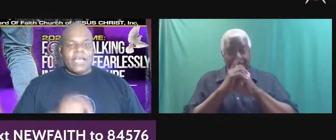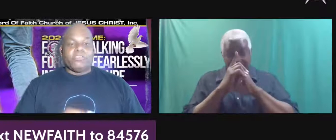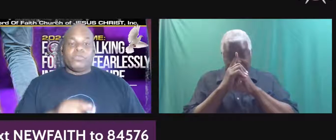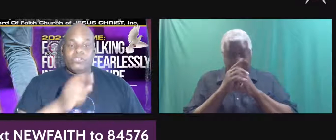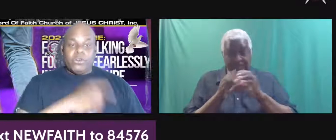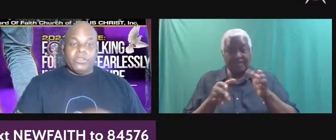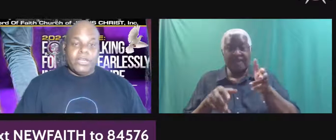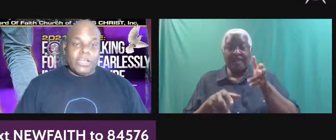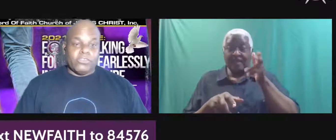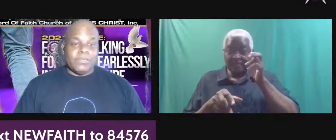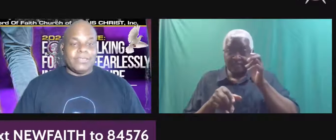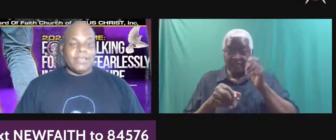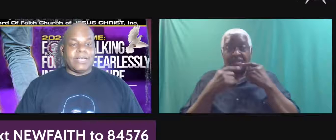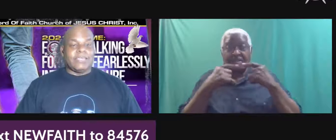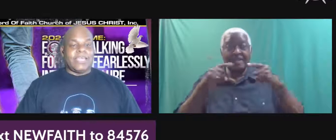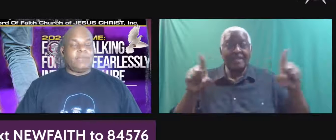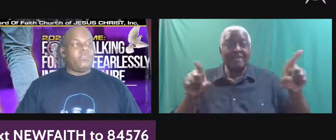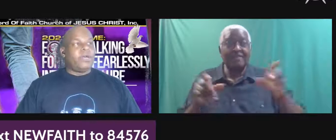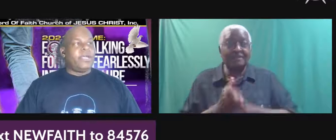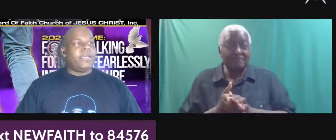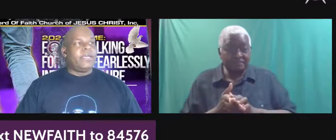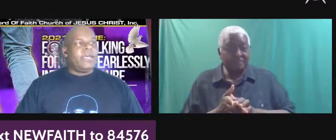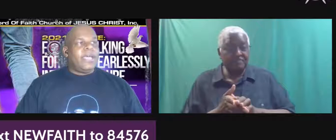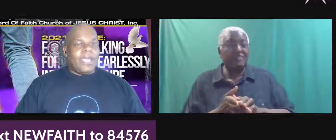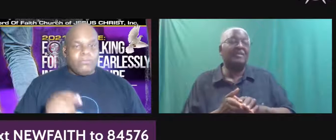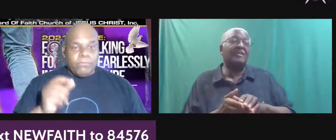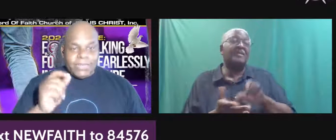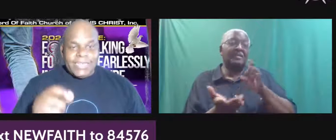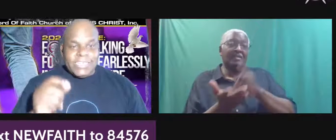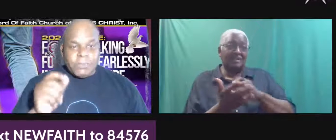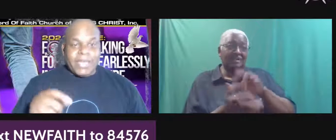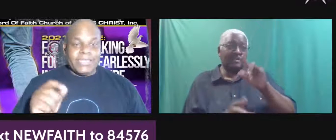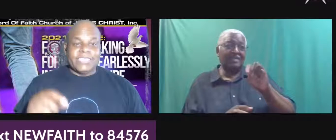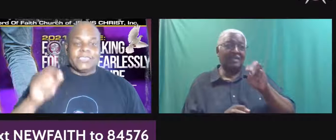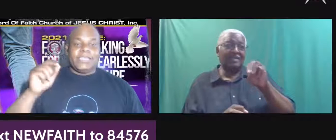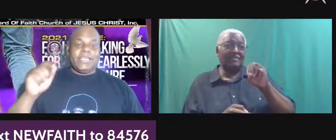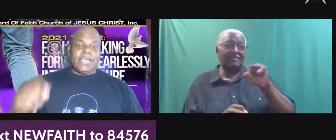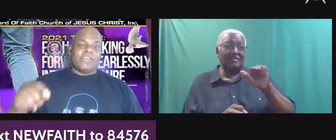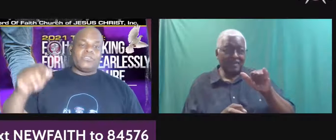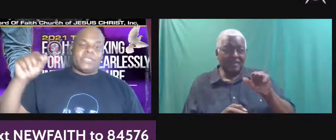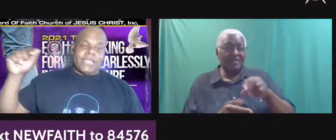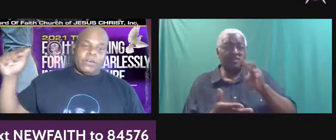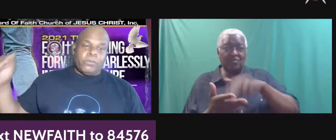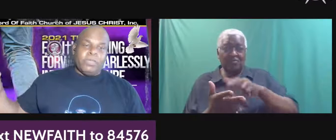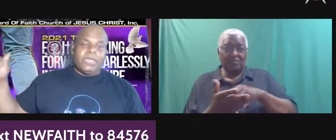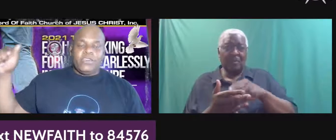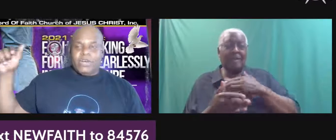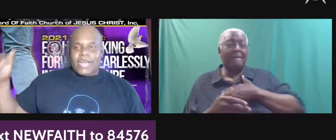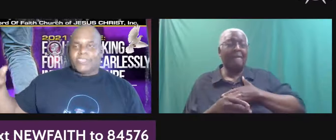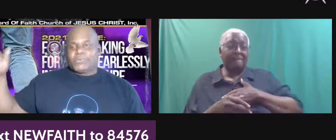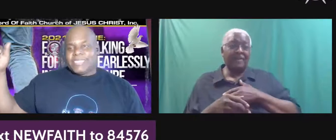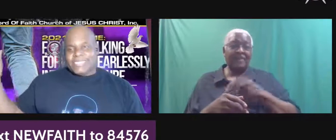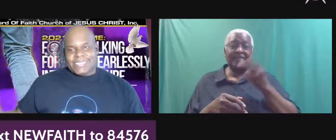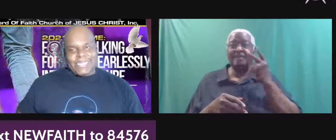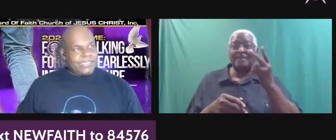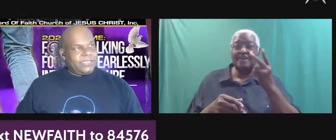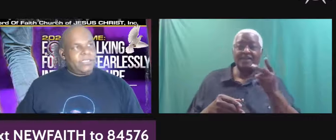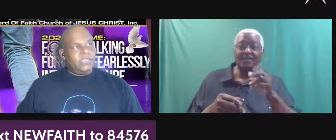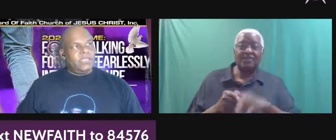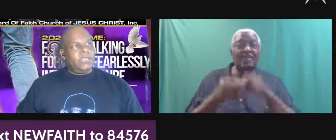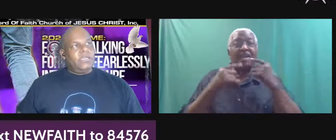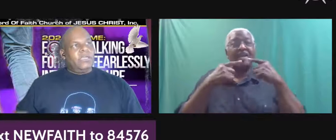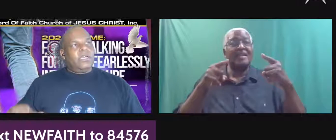listen to the announcements. You heard the announcements that Dr. Tammy read, and please pay attention to the announcements that are going to be in your announcements at